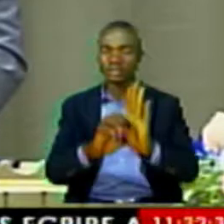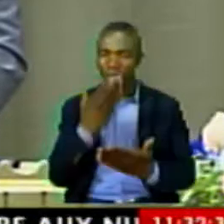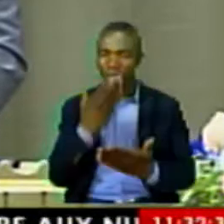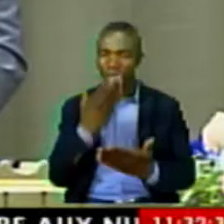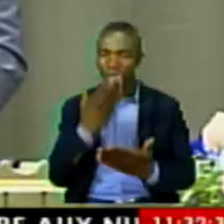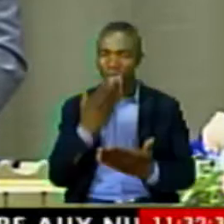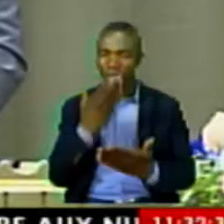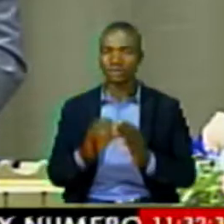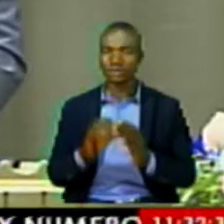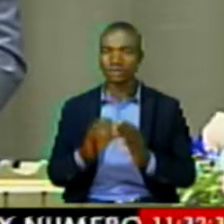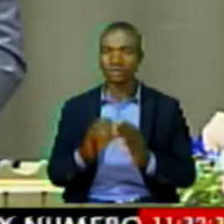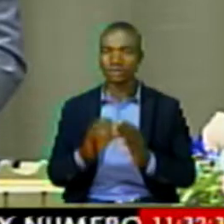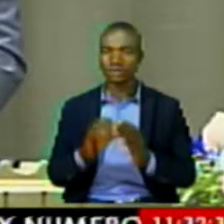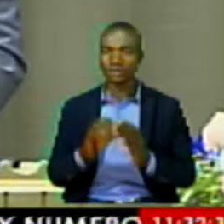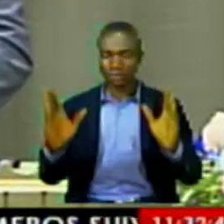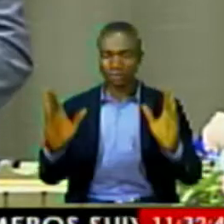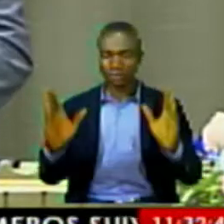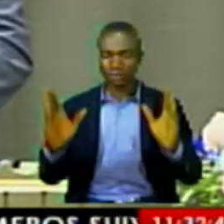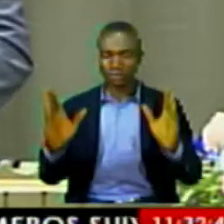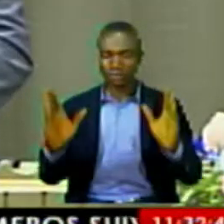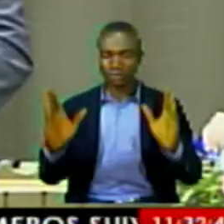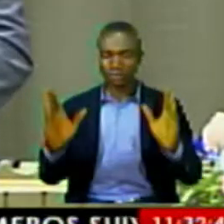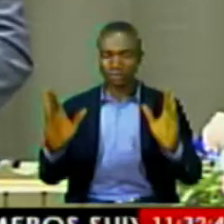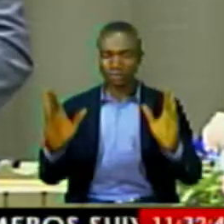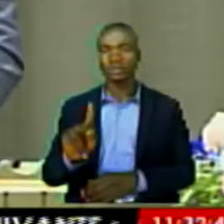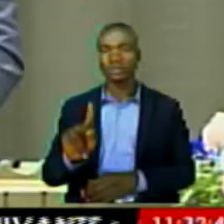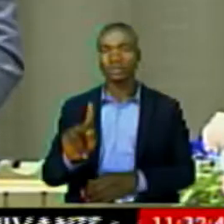We should be in order.